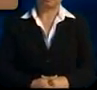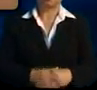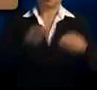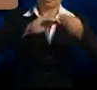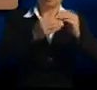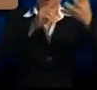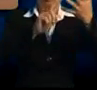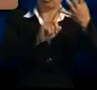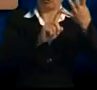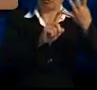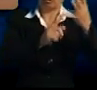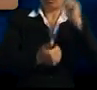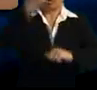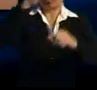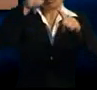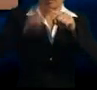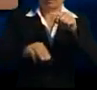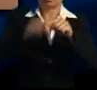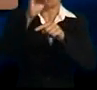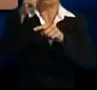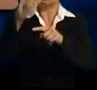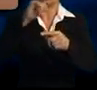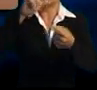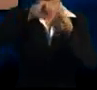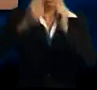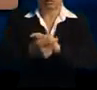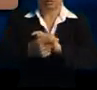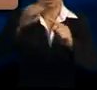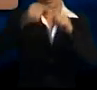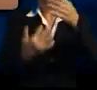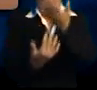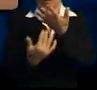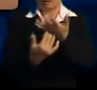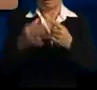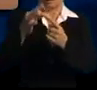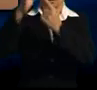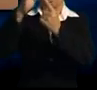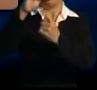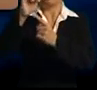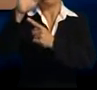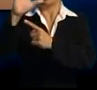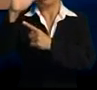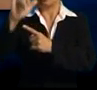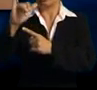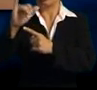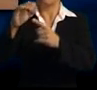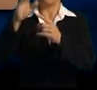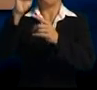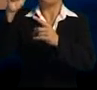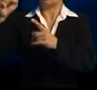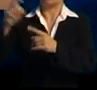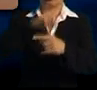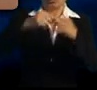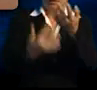Number 4. Most metal oxides do not change when heated, except for mercury oxide.